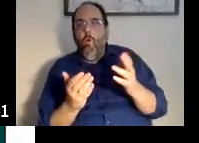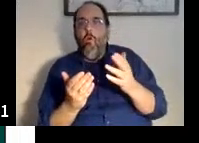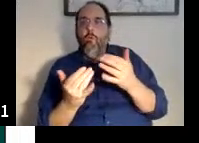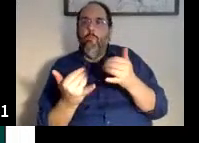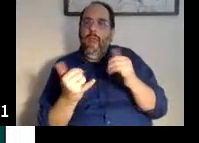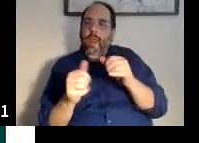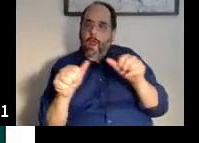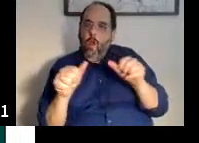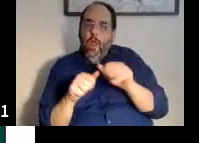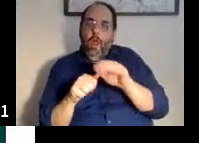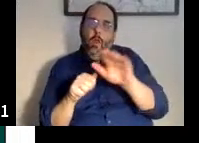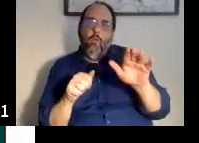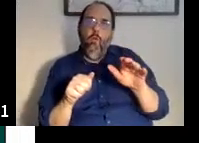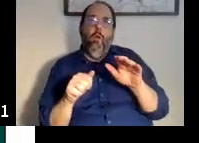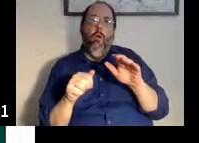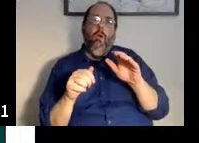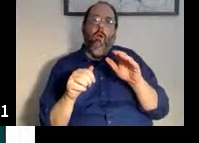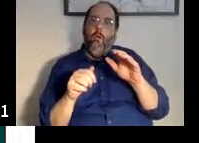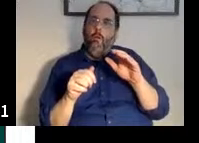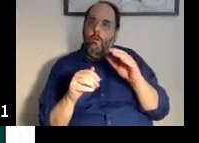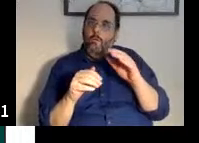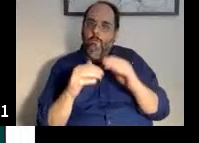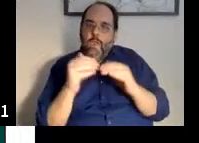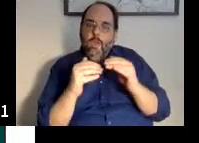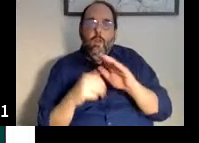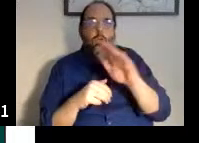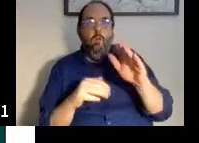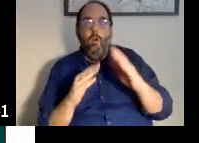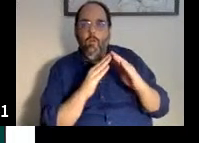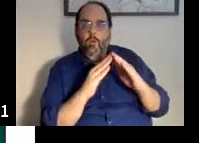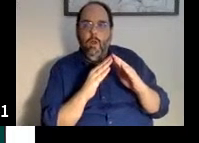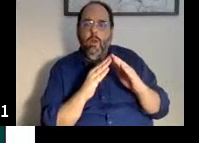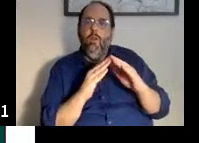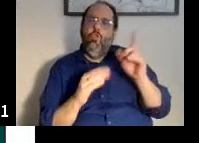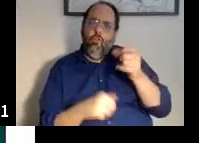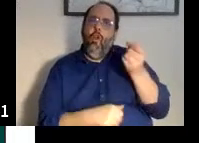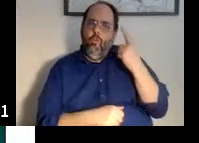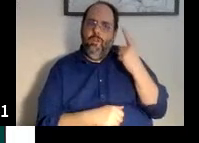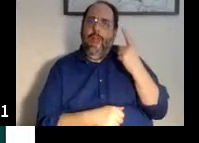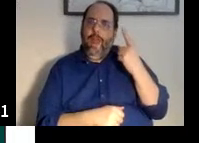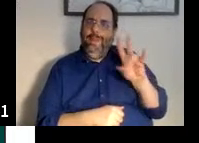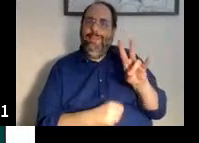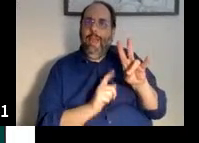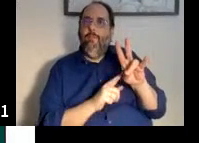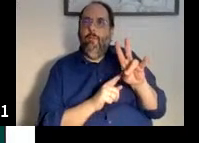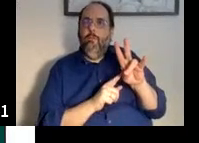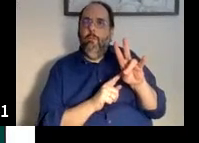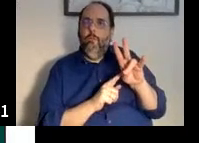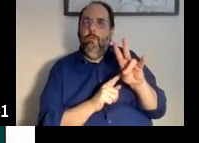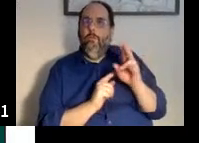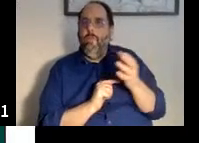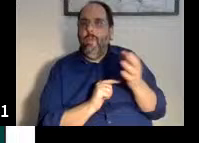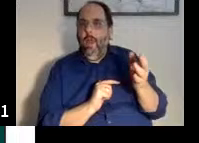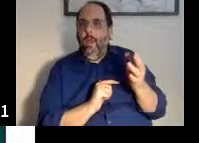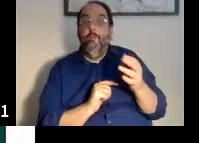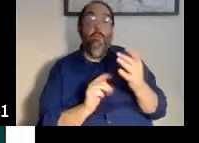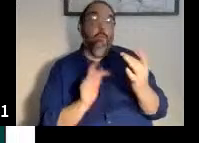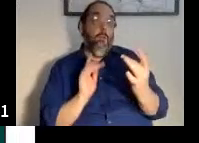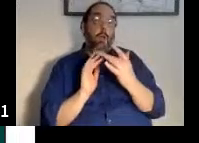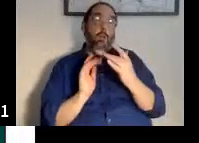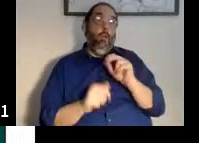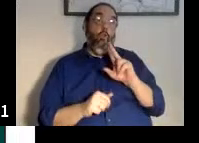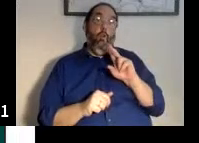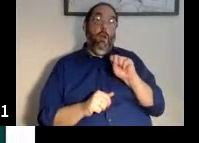community or at your facilities, make sure you understand these. Reach out to the Access Board. We're always willing to provide more information to